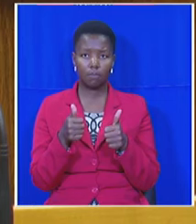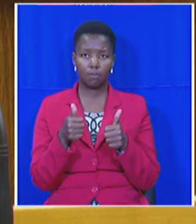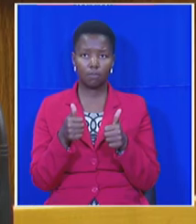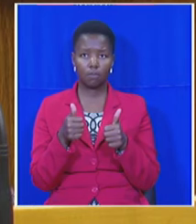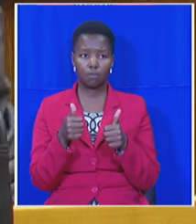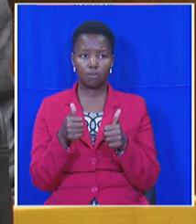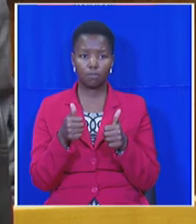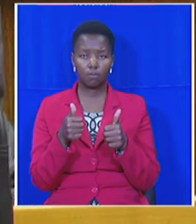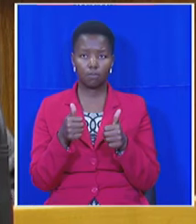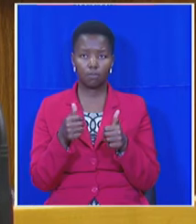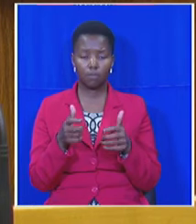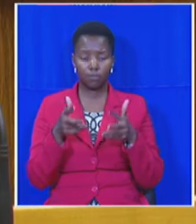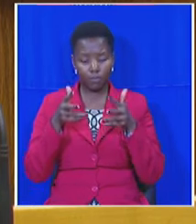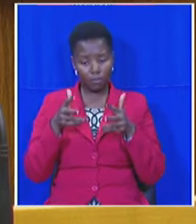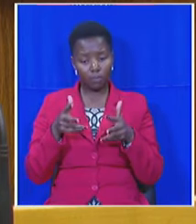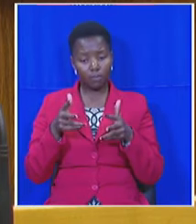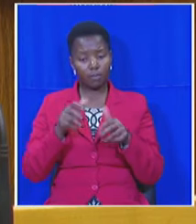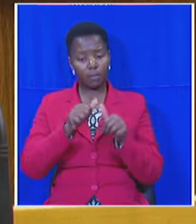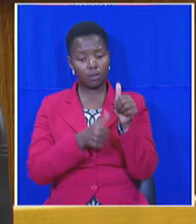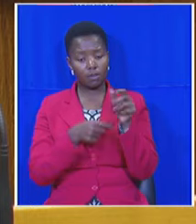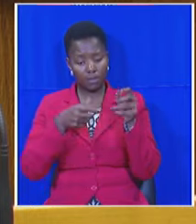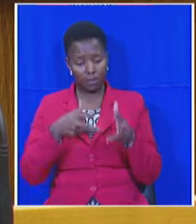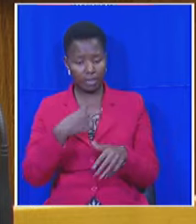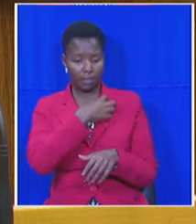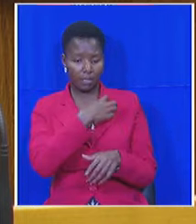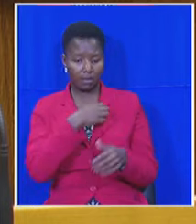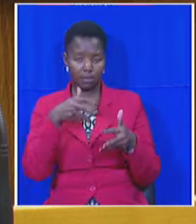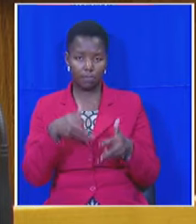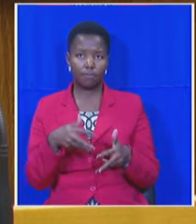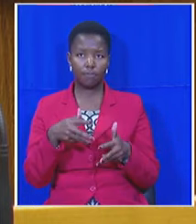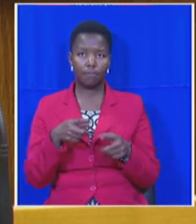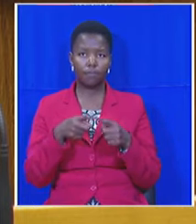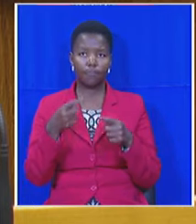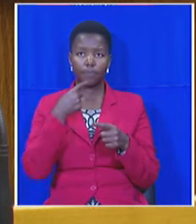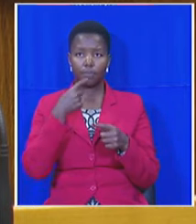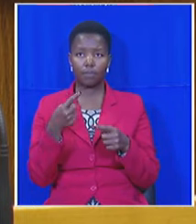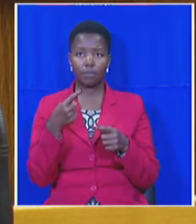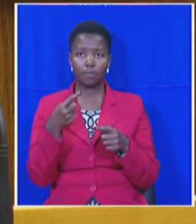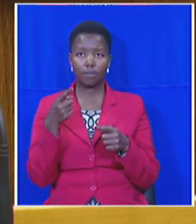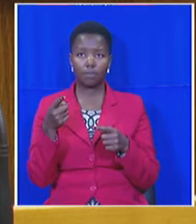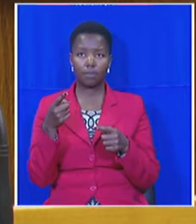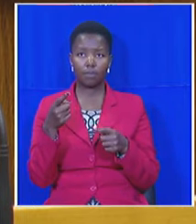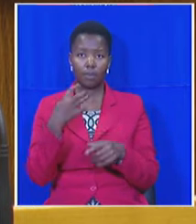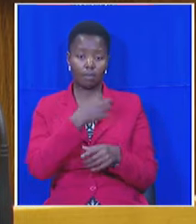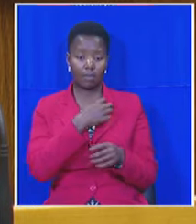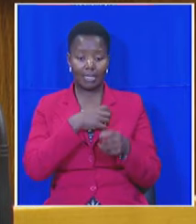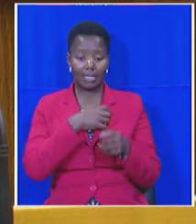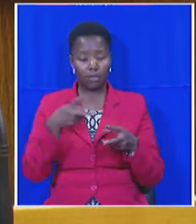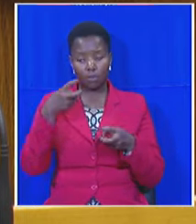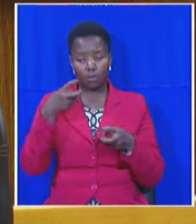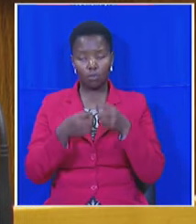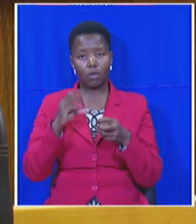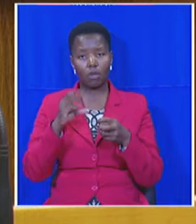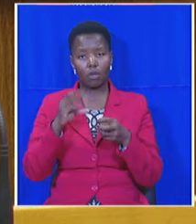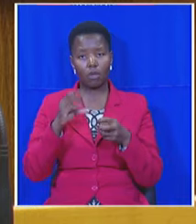Minister, Honorable Deputy Speaker and Minister present, with regards to the challenges that municipalities are facing in terms of the Municipal